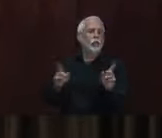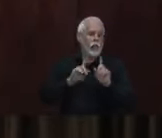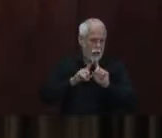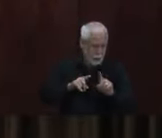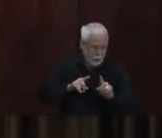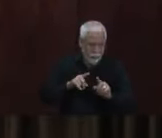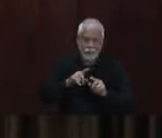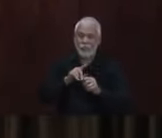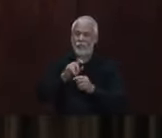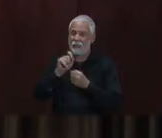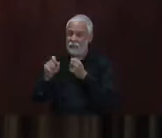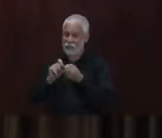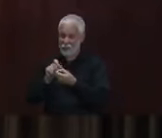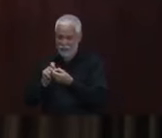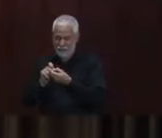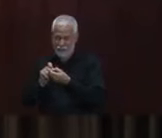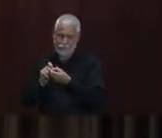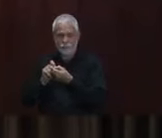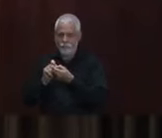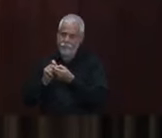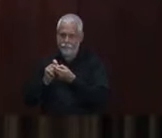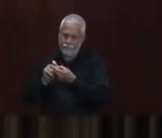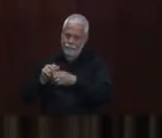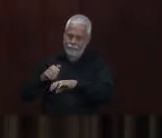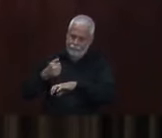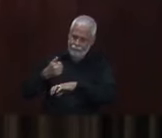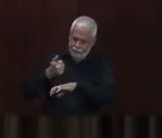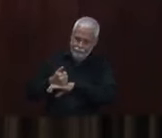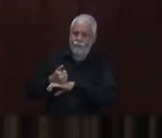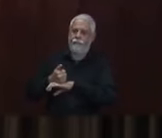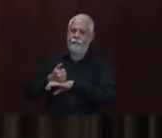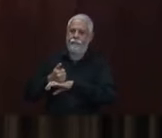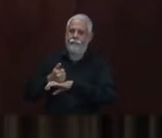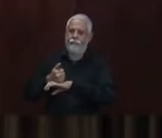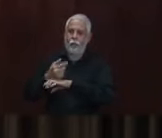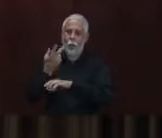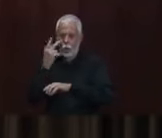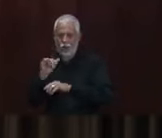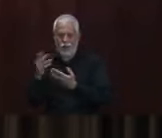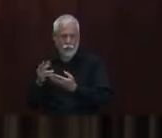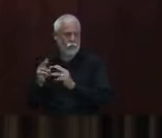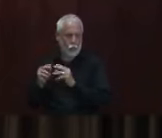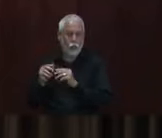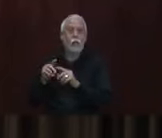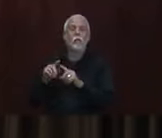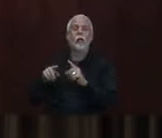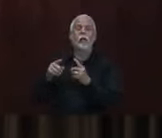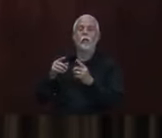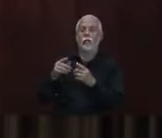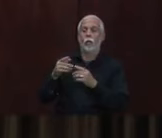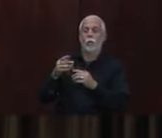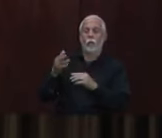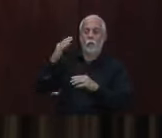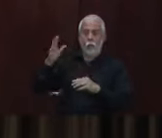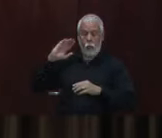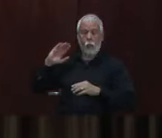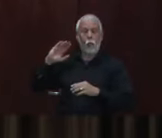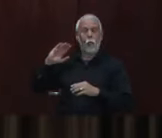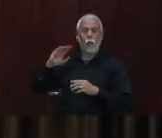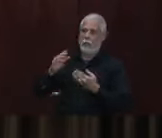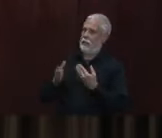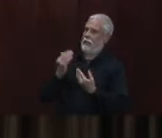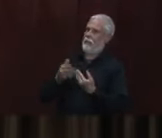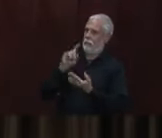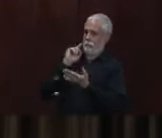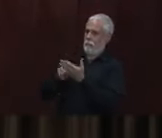answer. I do not have a specific sort of like concrete, what does it look like here. I can tell you early on that was much